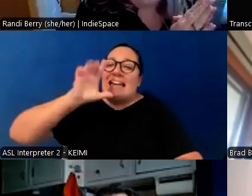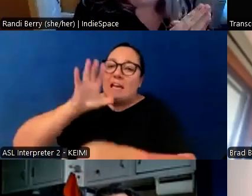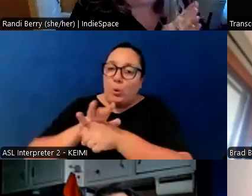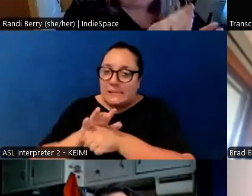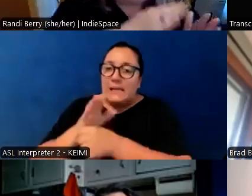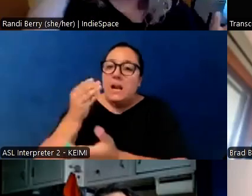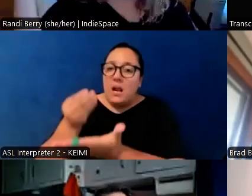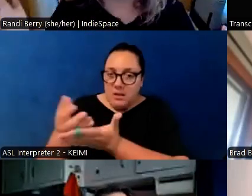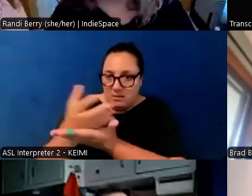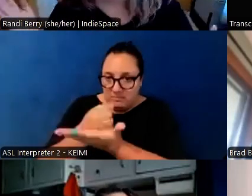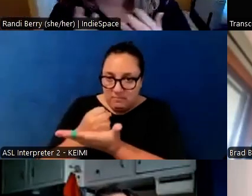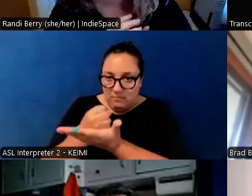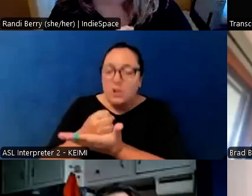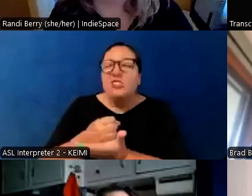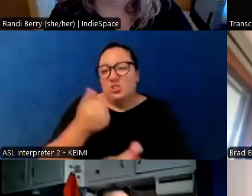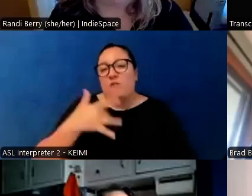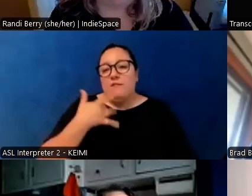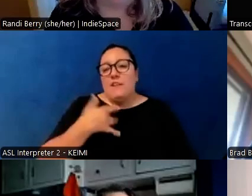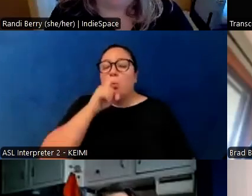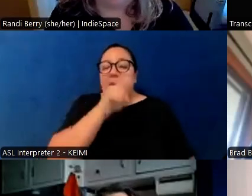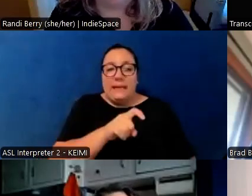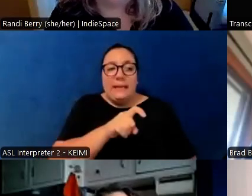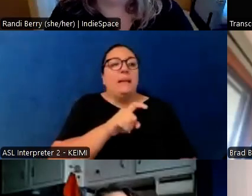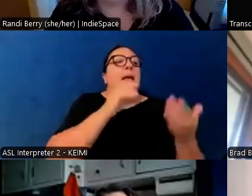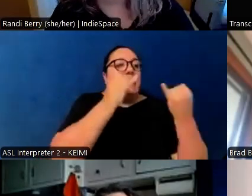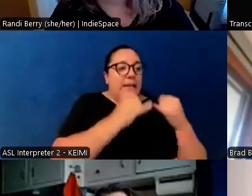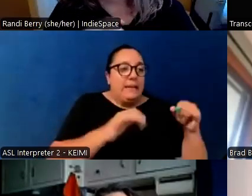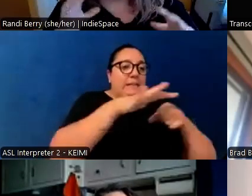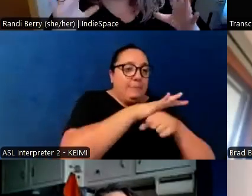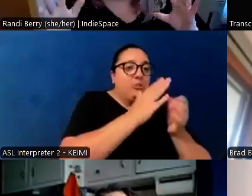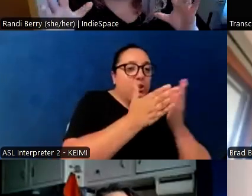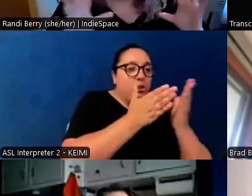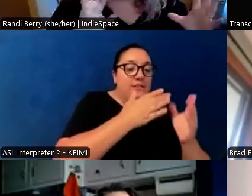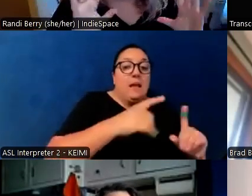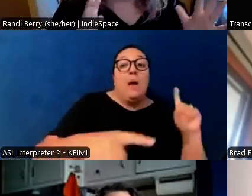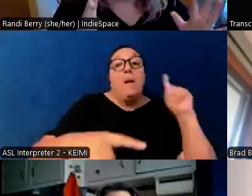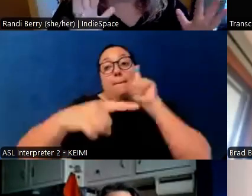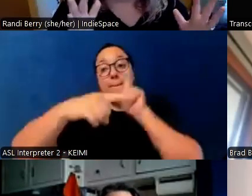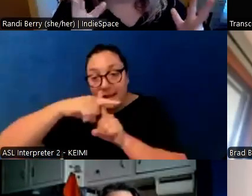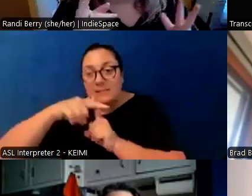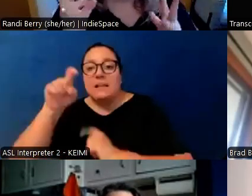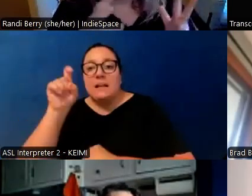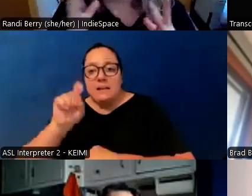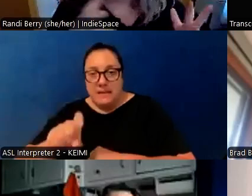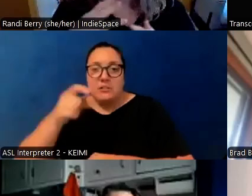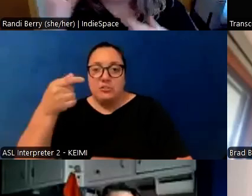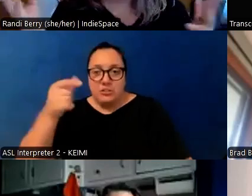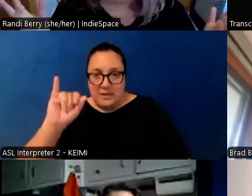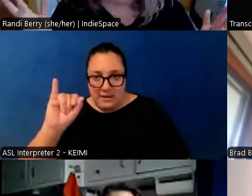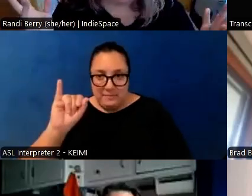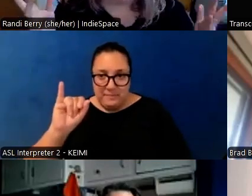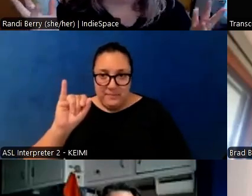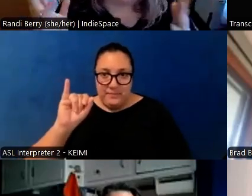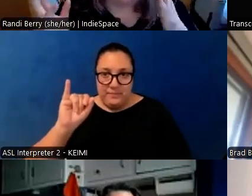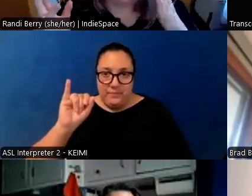and services on top of a guaranteed income for artists. So this workshop today is doing a little bit of all